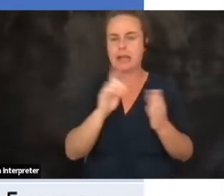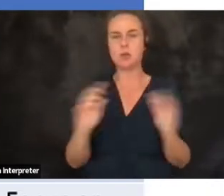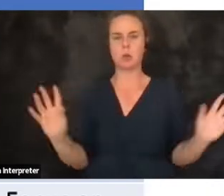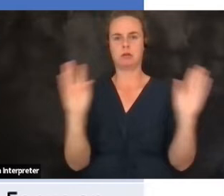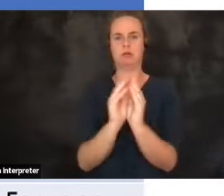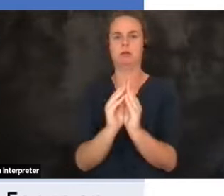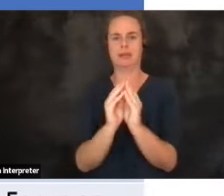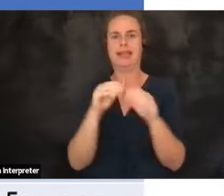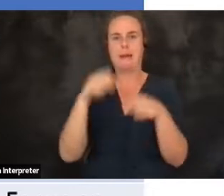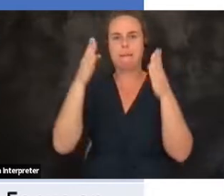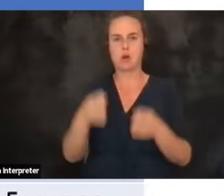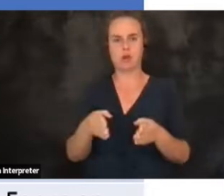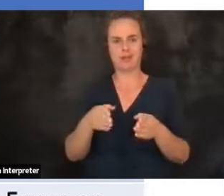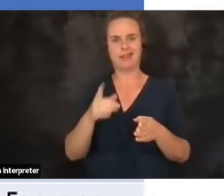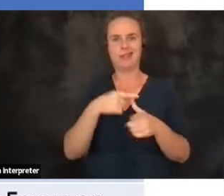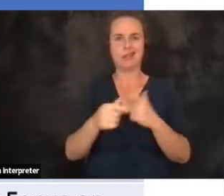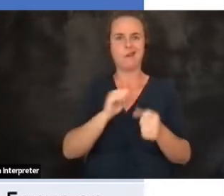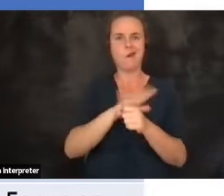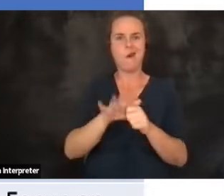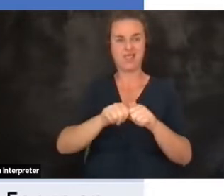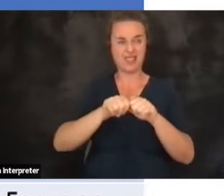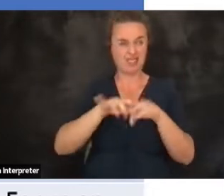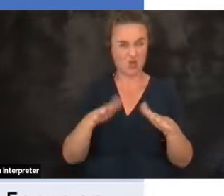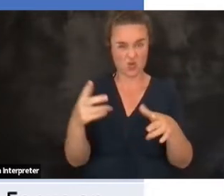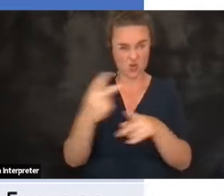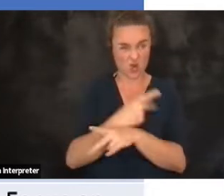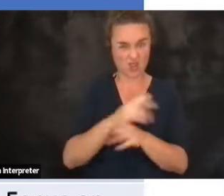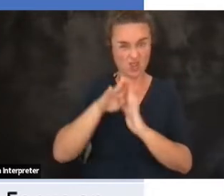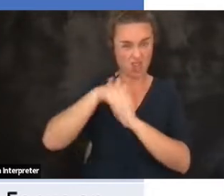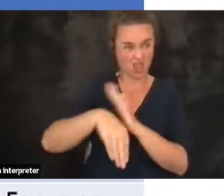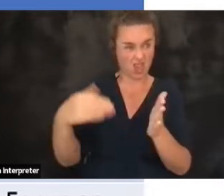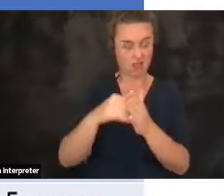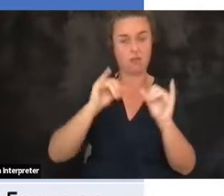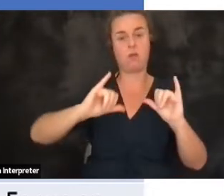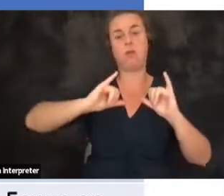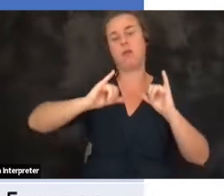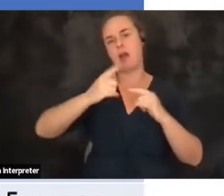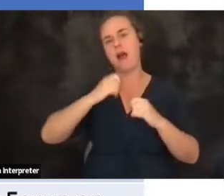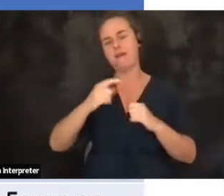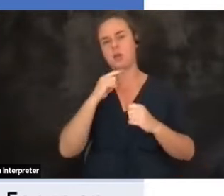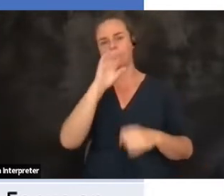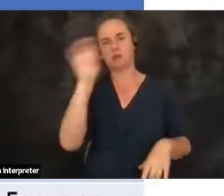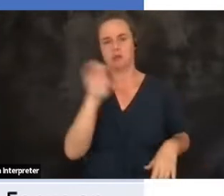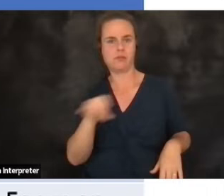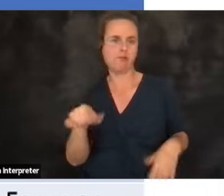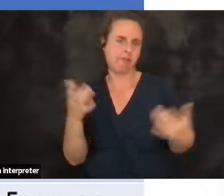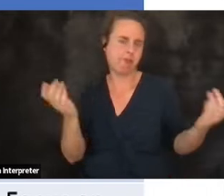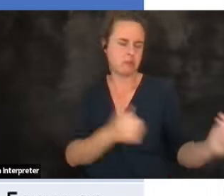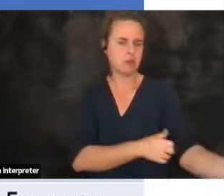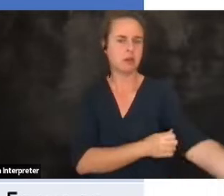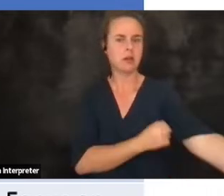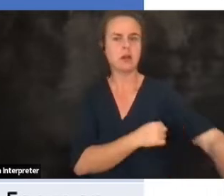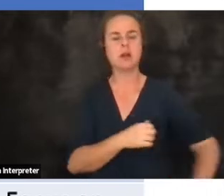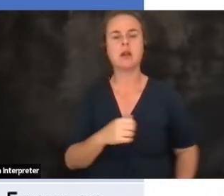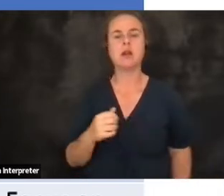other plans for us. So, but I'm grateful that we're able to do this. I'm grateful that you're able to participate. And I'm going to